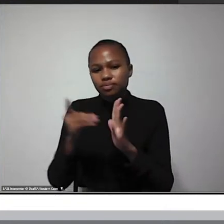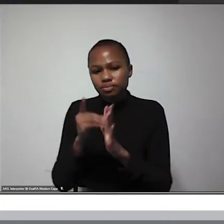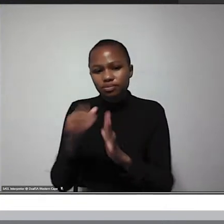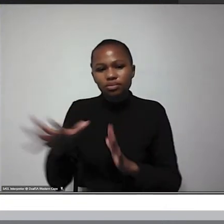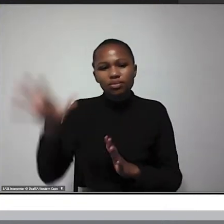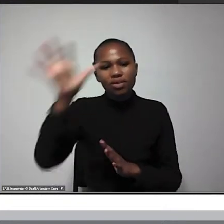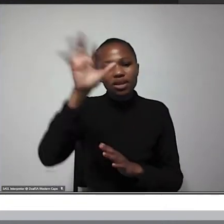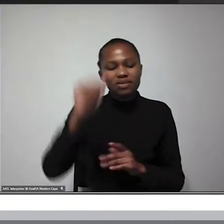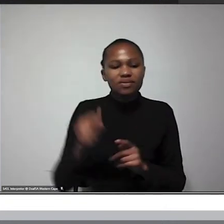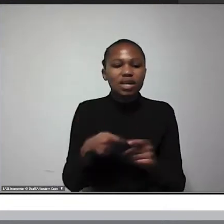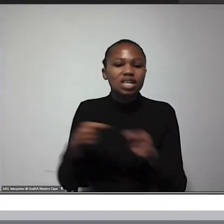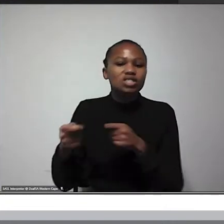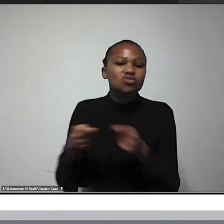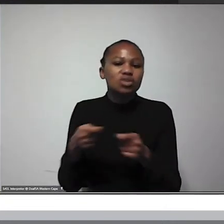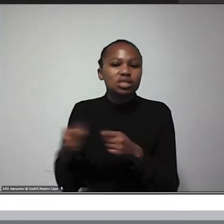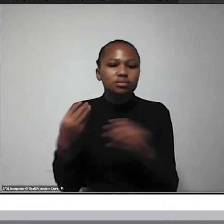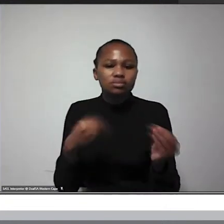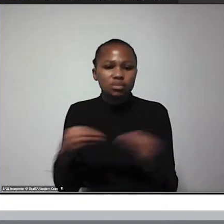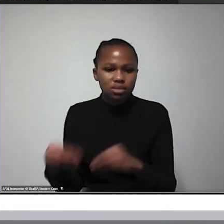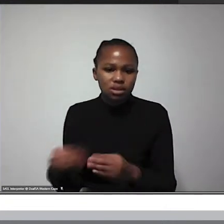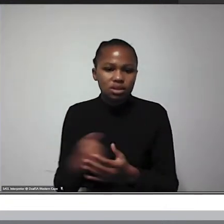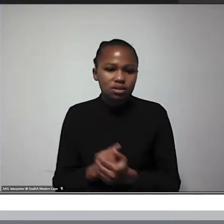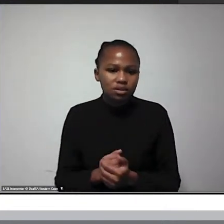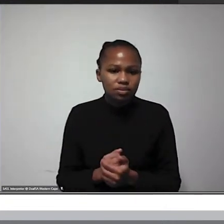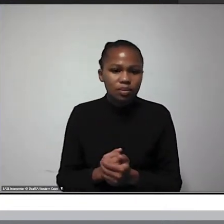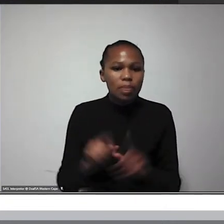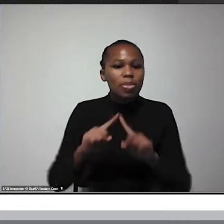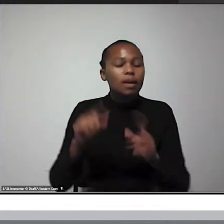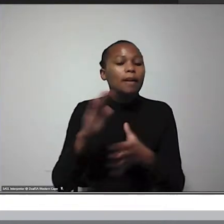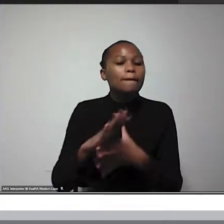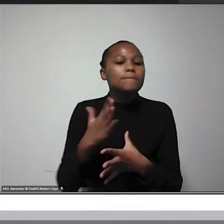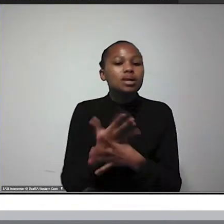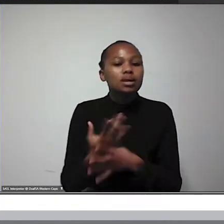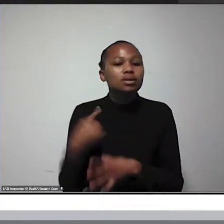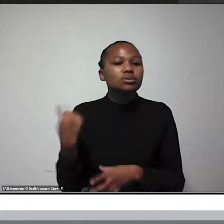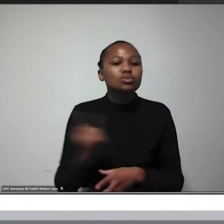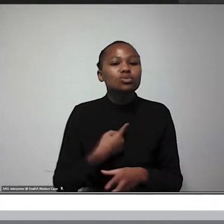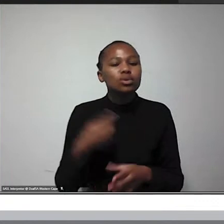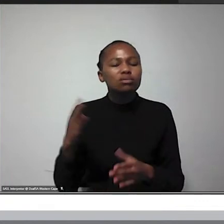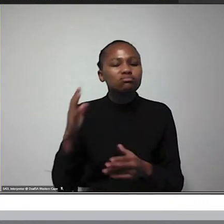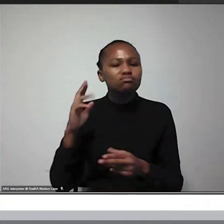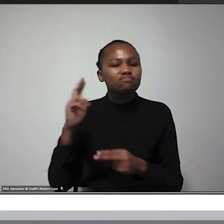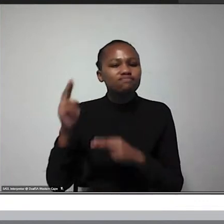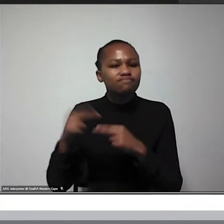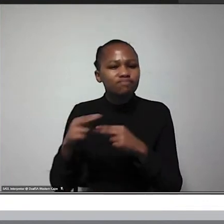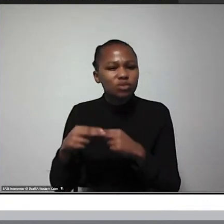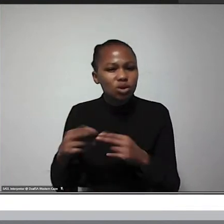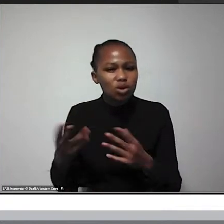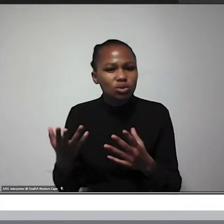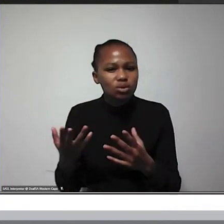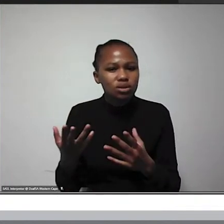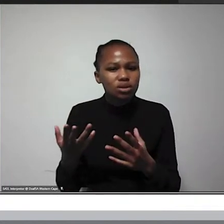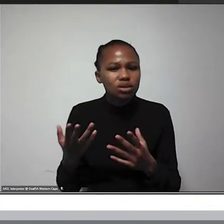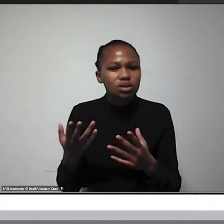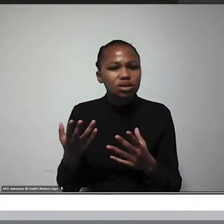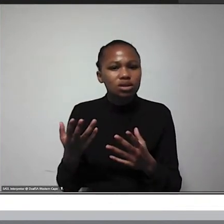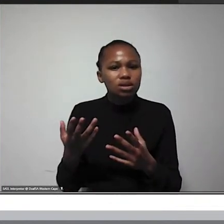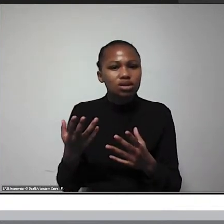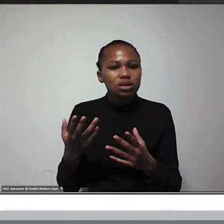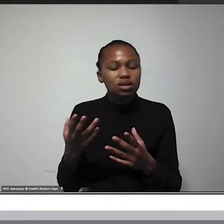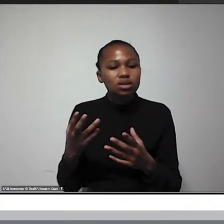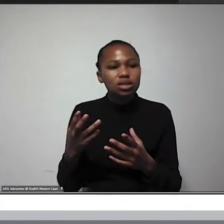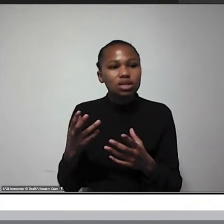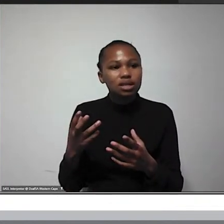well. And because we are now very close to seeing the Continental Free Trade Agreement actually coming